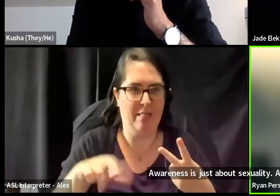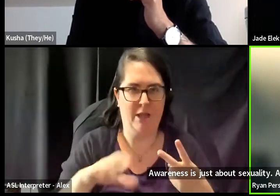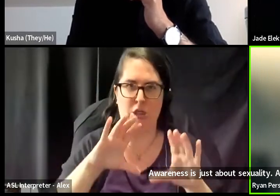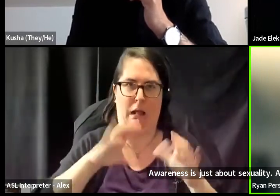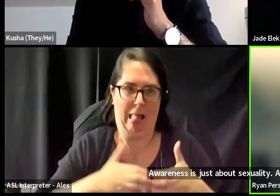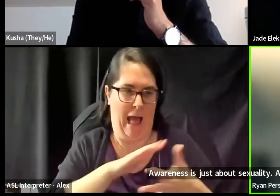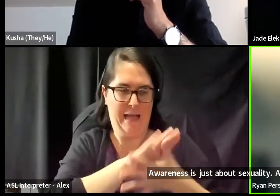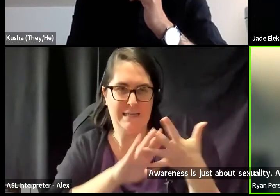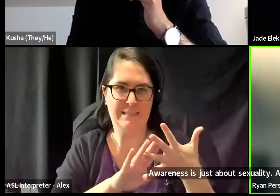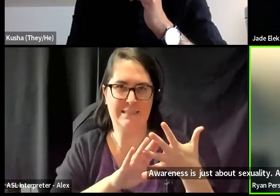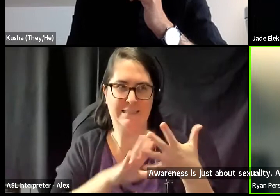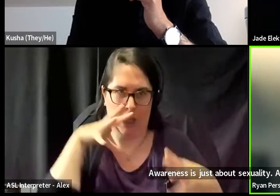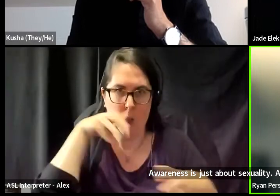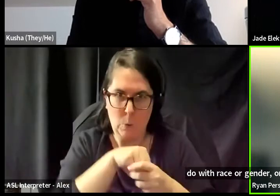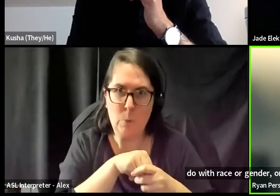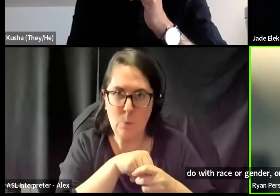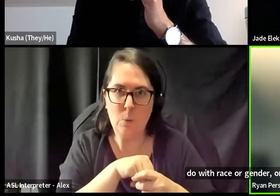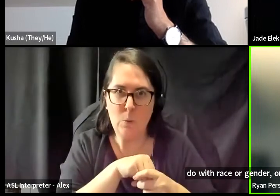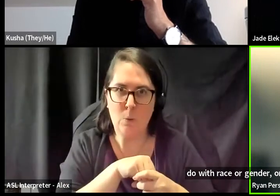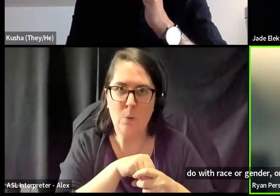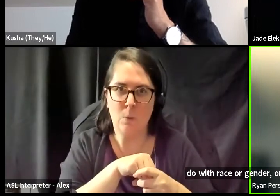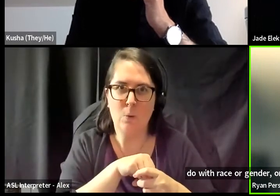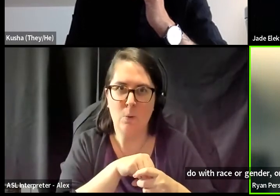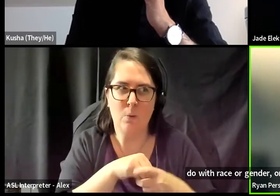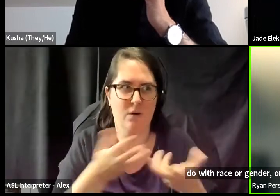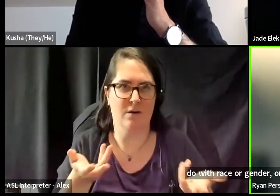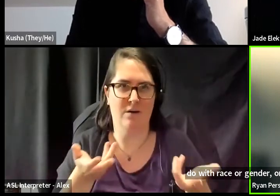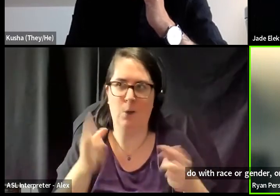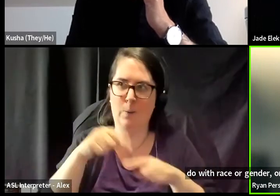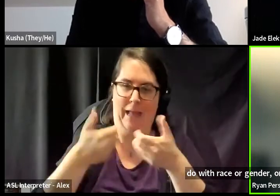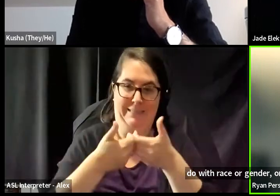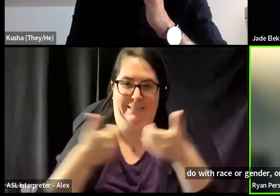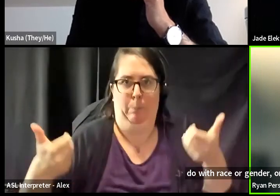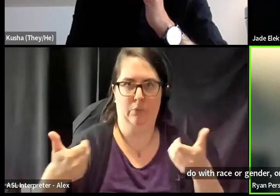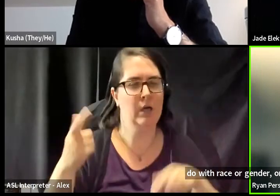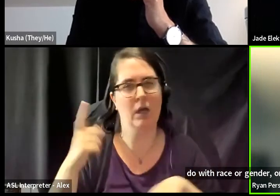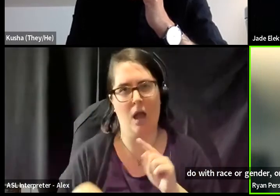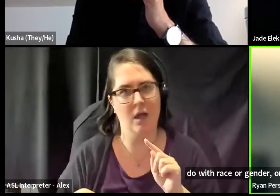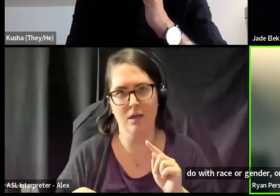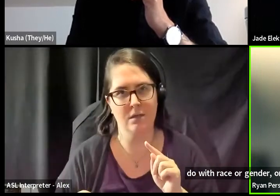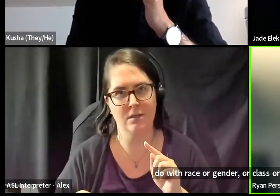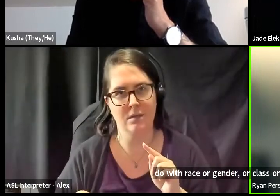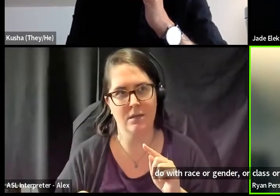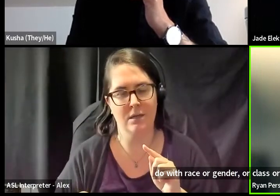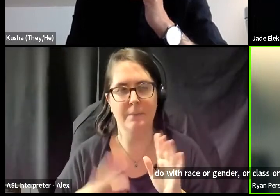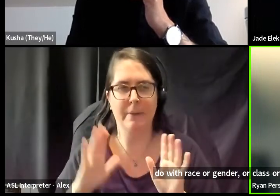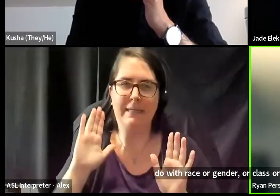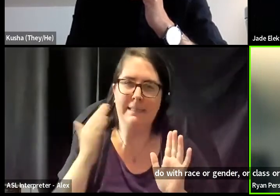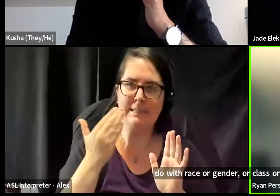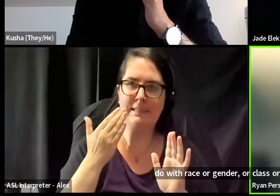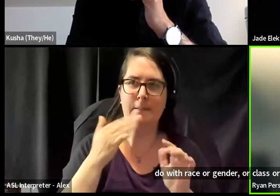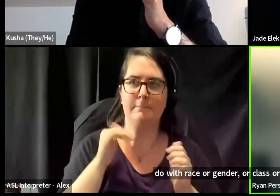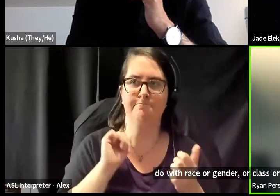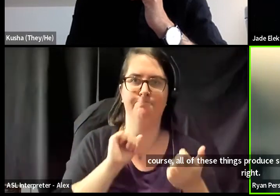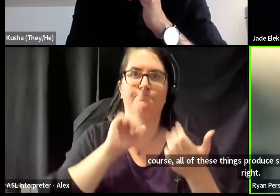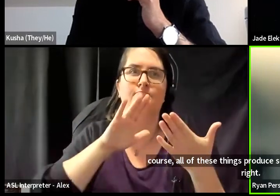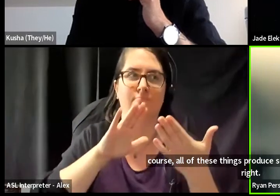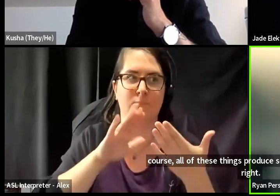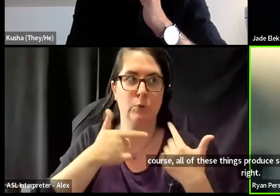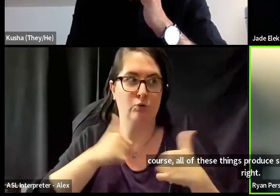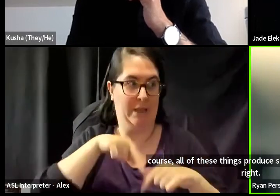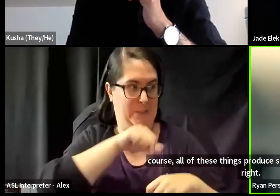when of course all of these things produce sexuality all the time, right? But again, I think we're often met with like, when we try to do this